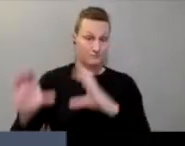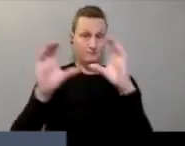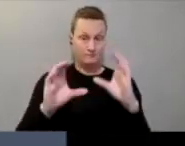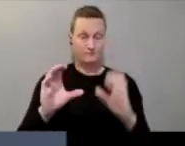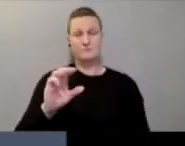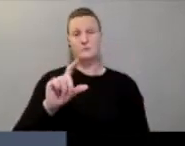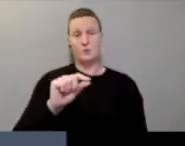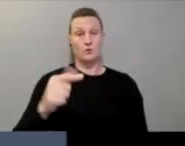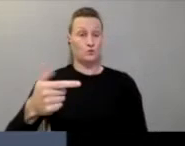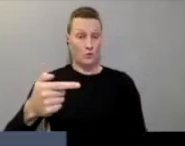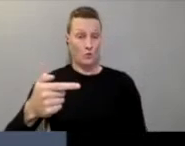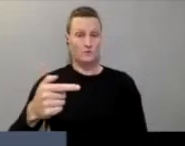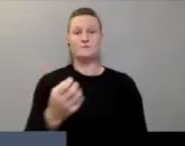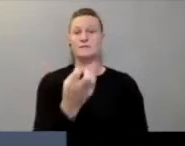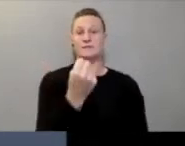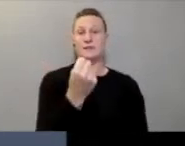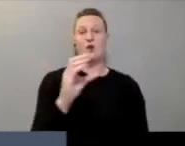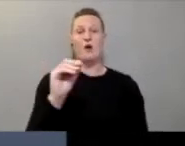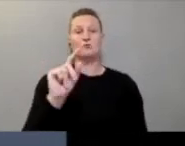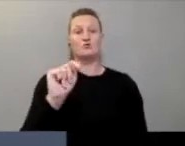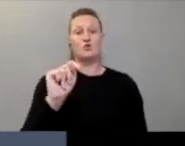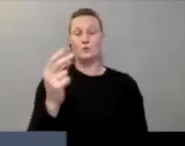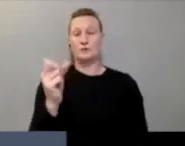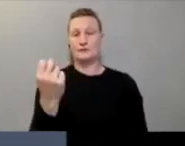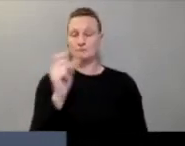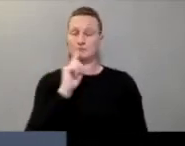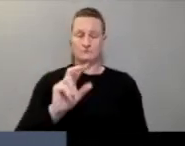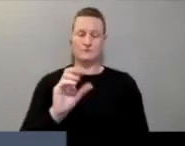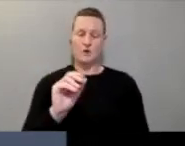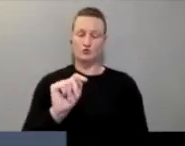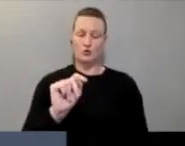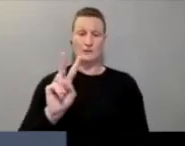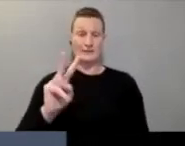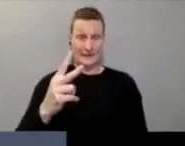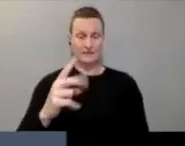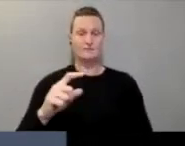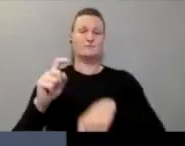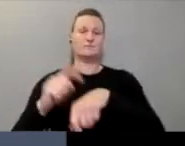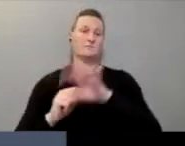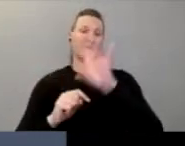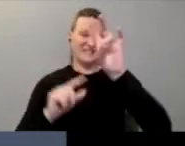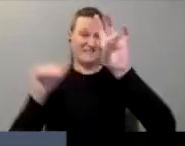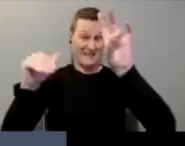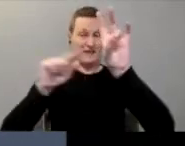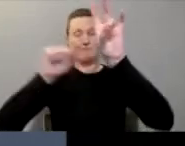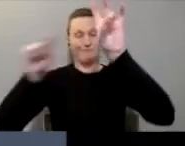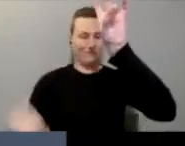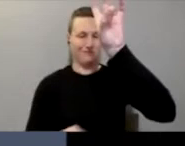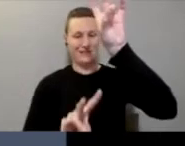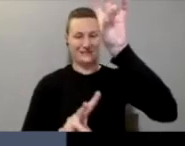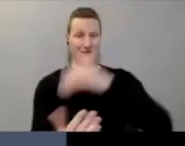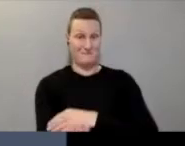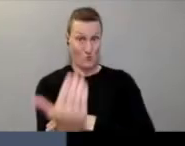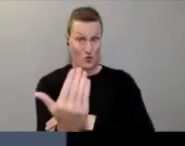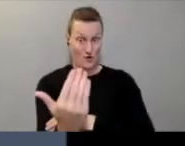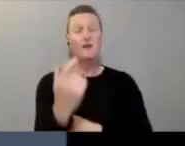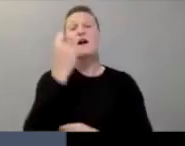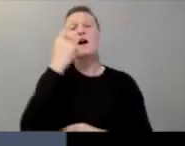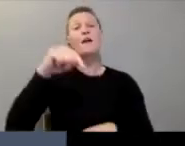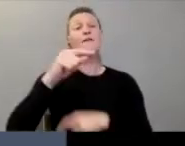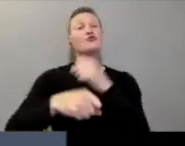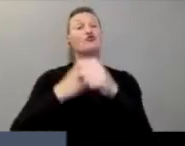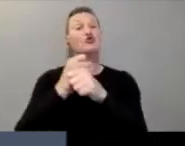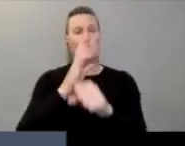2nd from 7 p.m. to 7 a.m. But we do have an event happening this year that will be a little bit different than what we